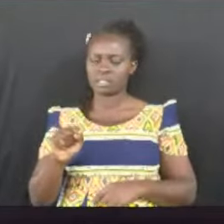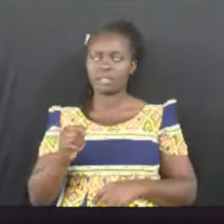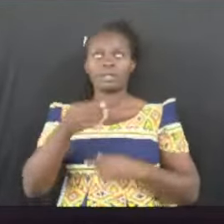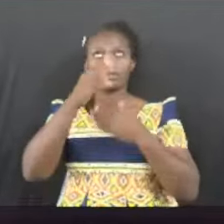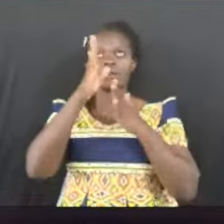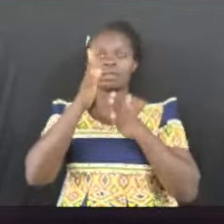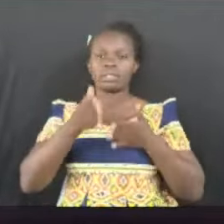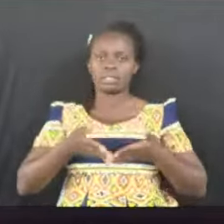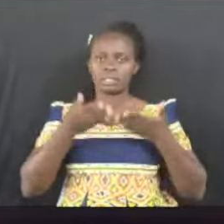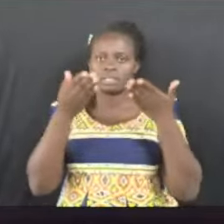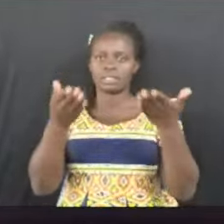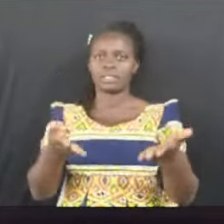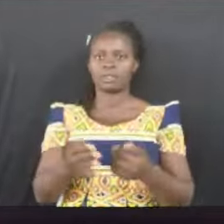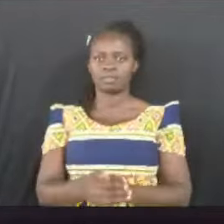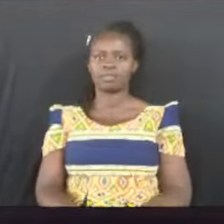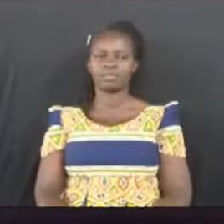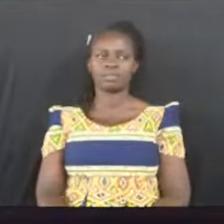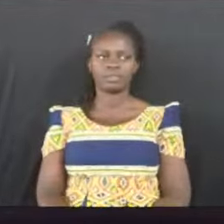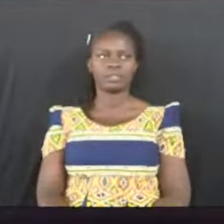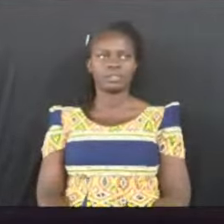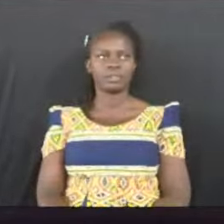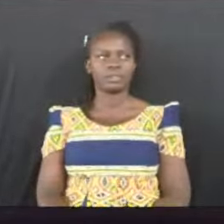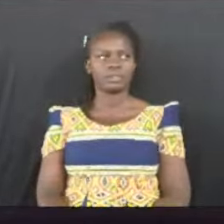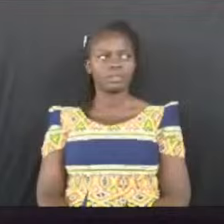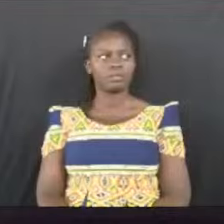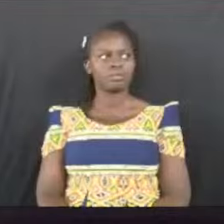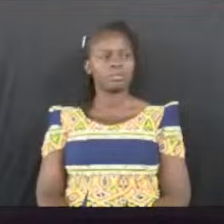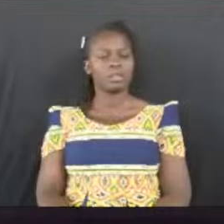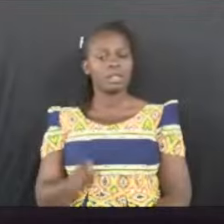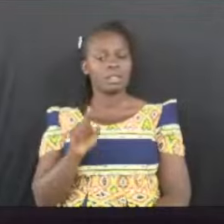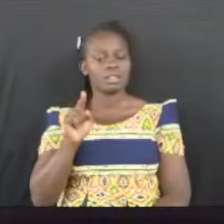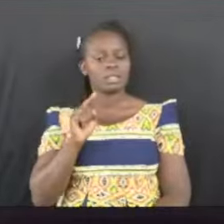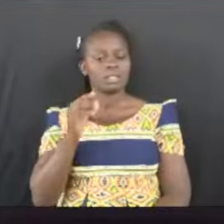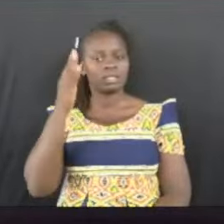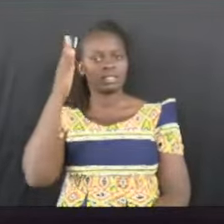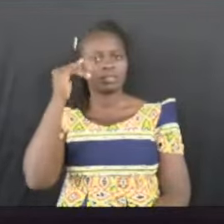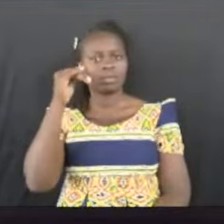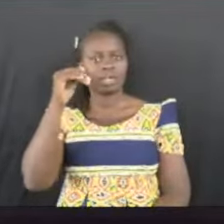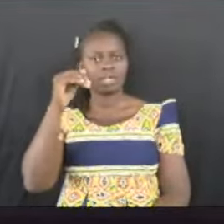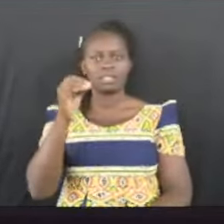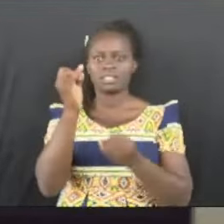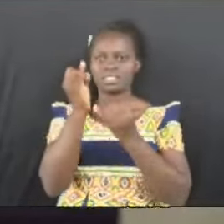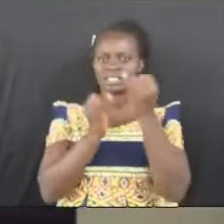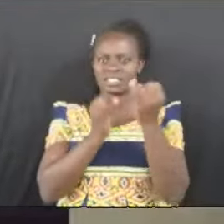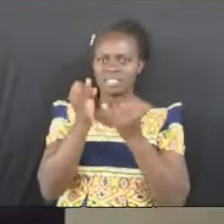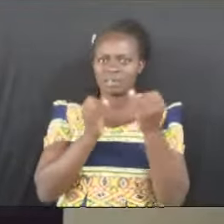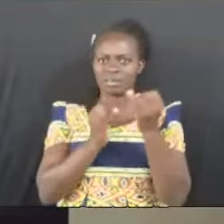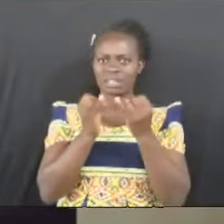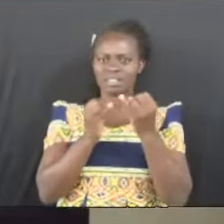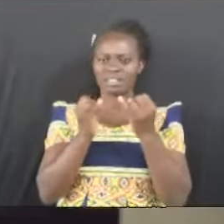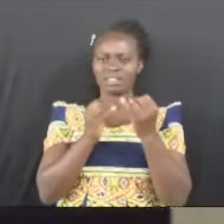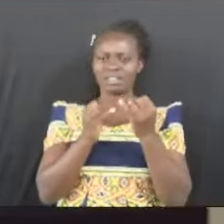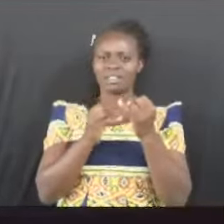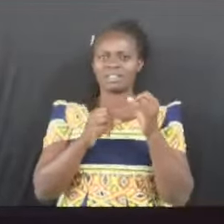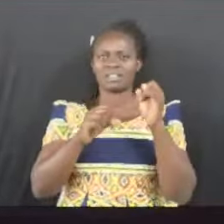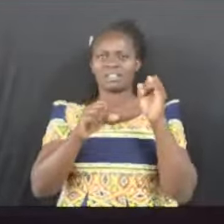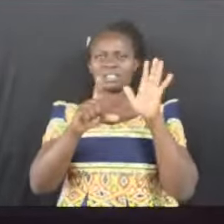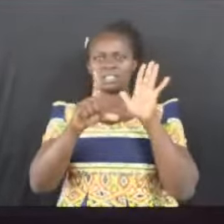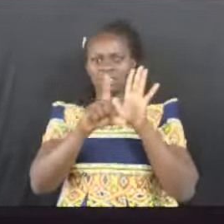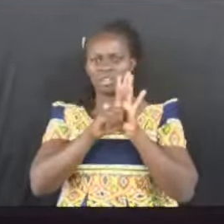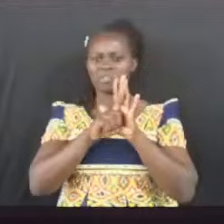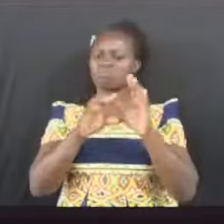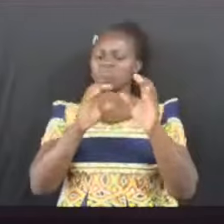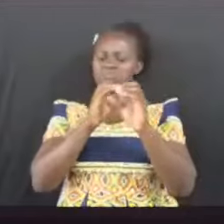Covenant, that's why the Sabbath for us is not legalism, but it is to affirm